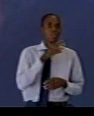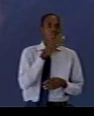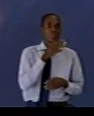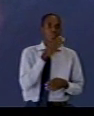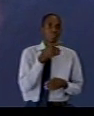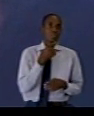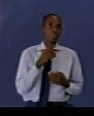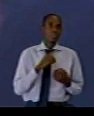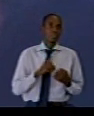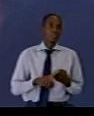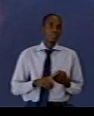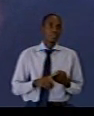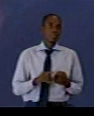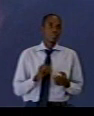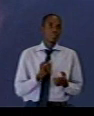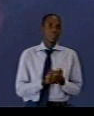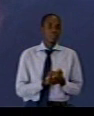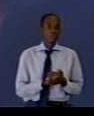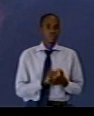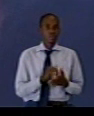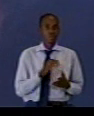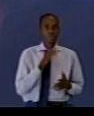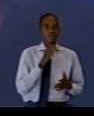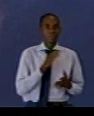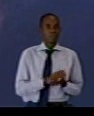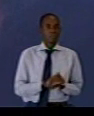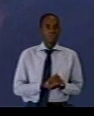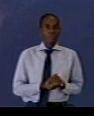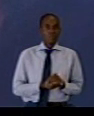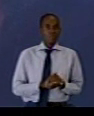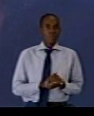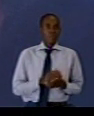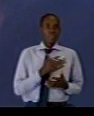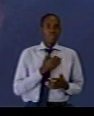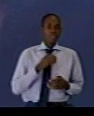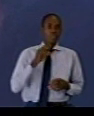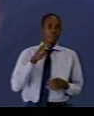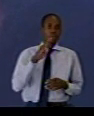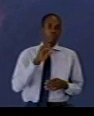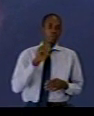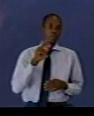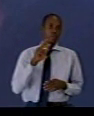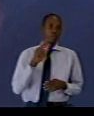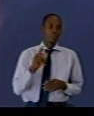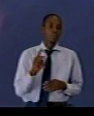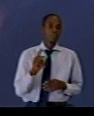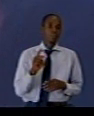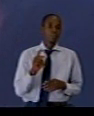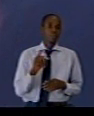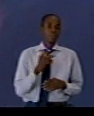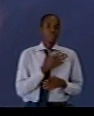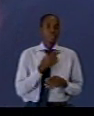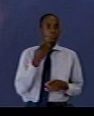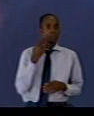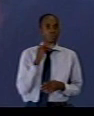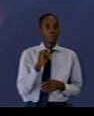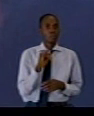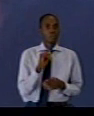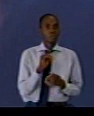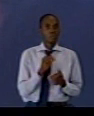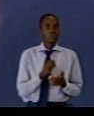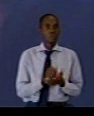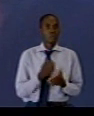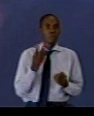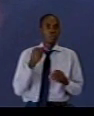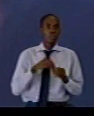meat, such as his father loved. And Rebekah took goodly raiment of her eldest son Esau, which were with her in the